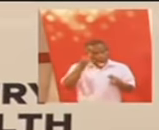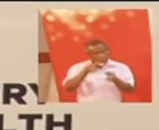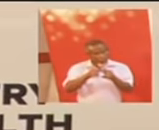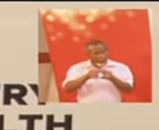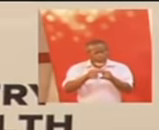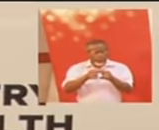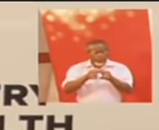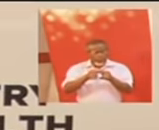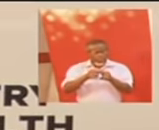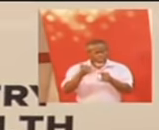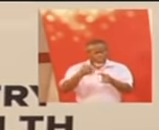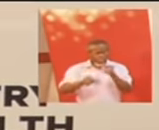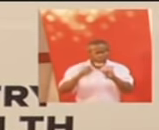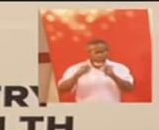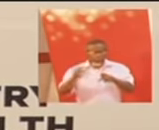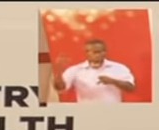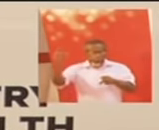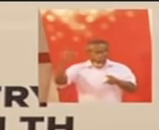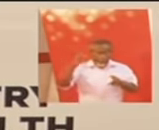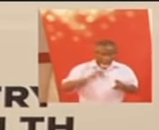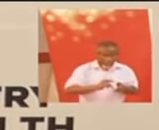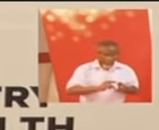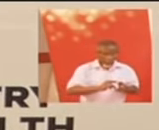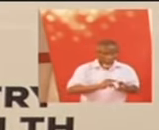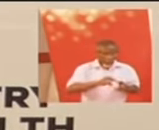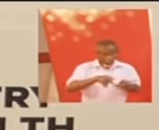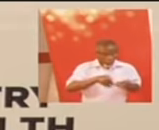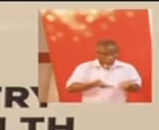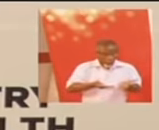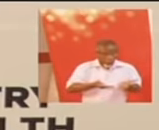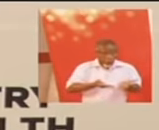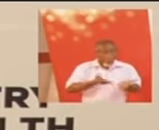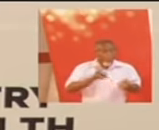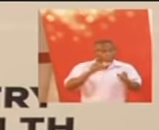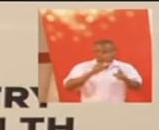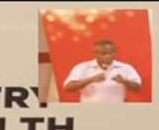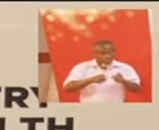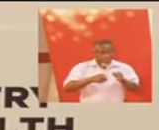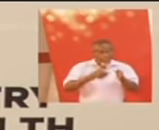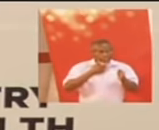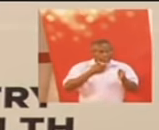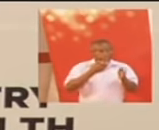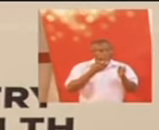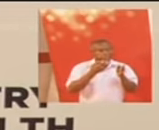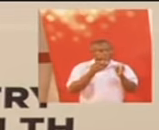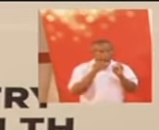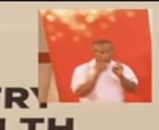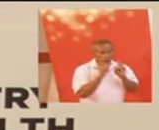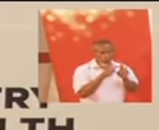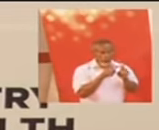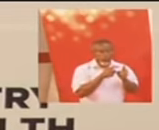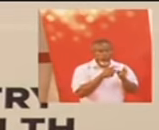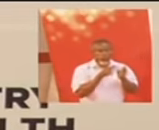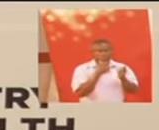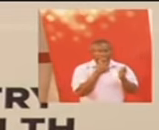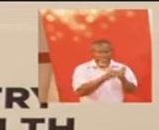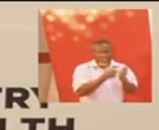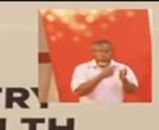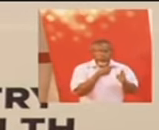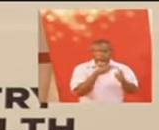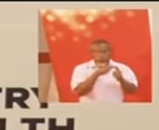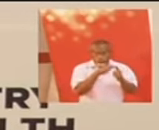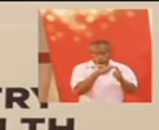process with the Ministry of National Security. So again, those instances, if you have persons that you know of, you can send that